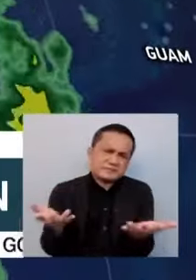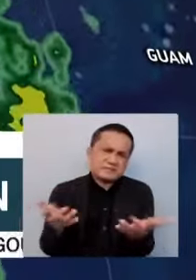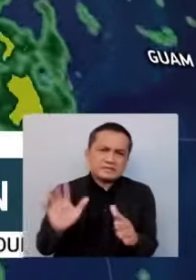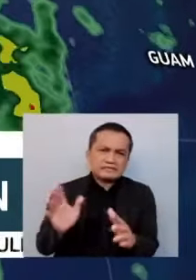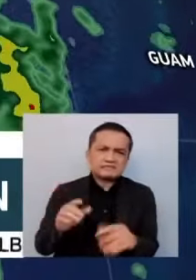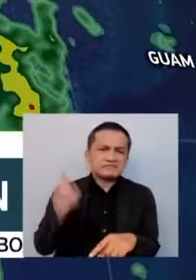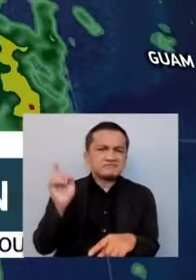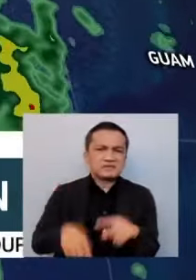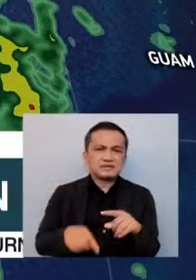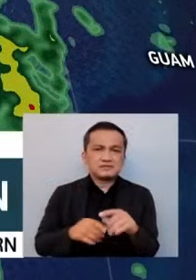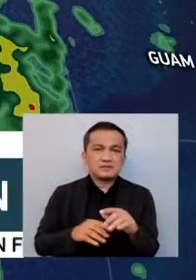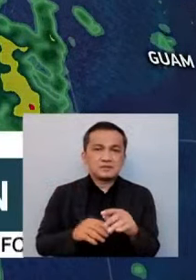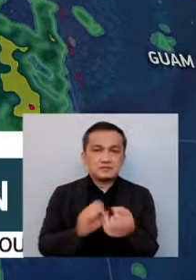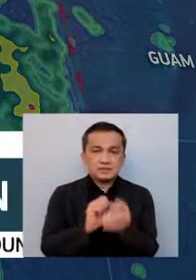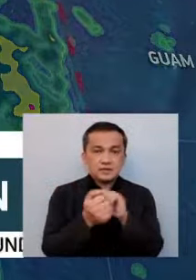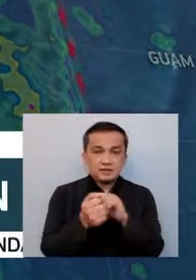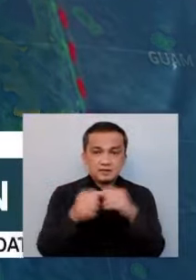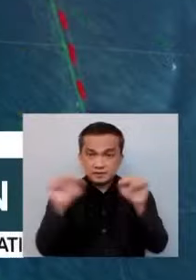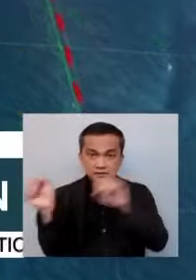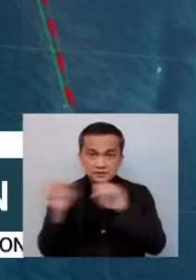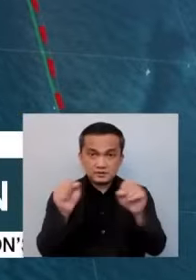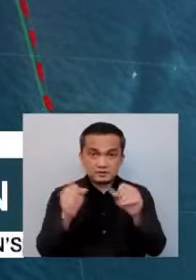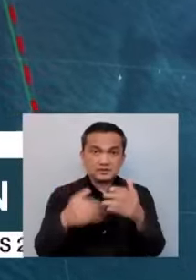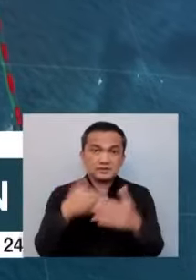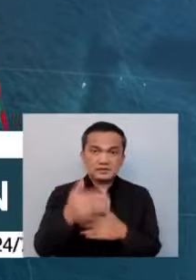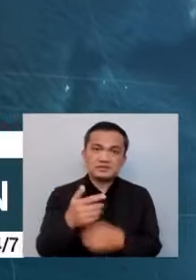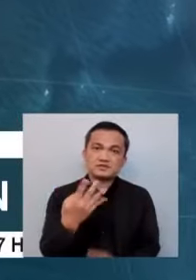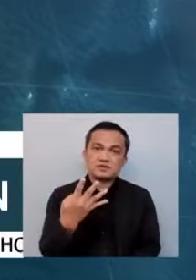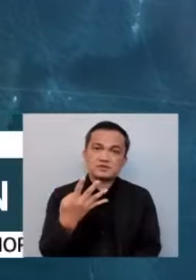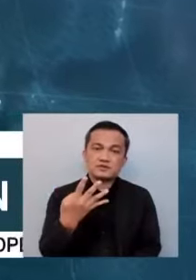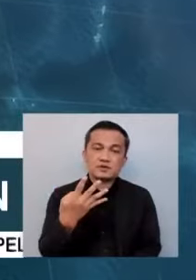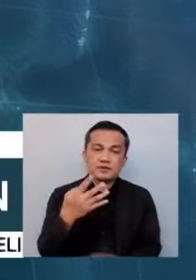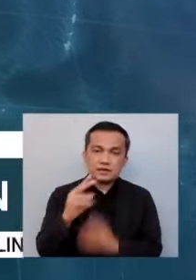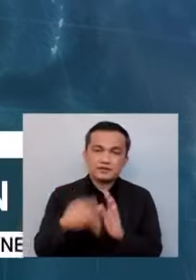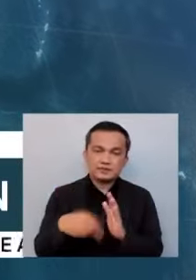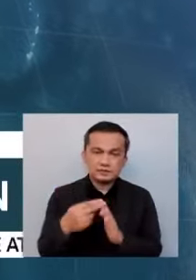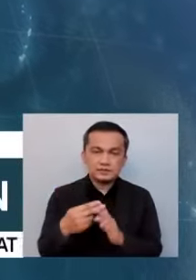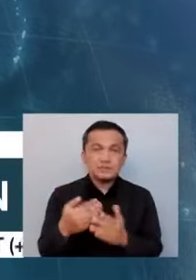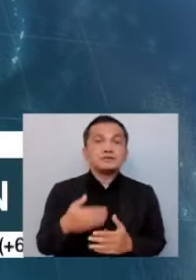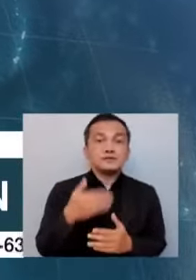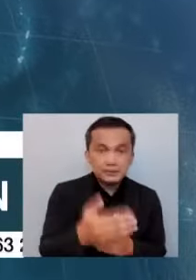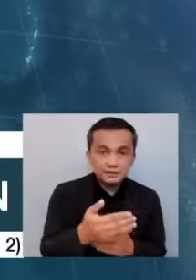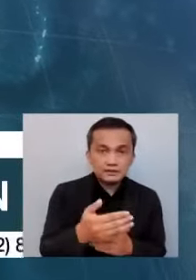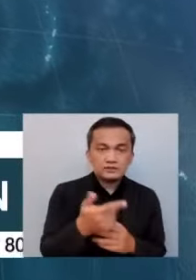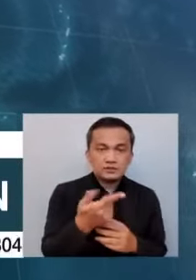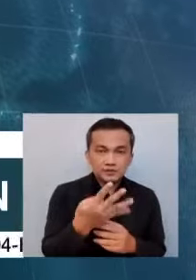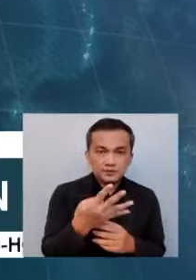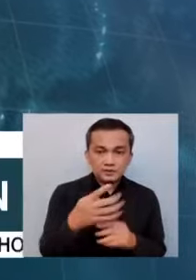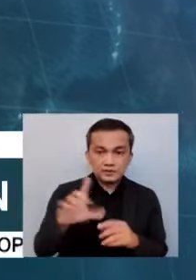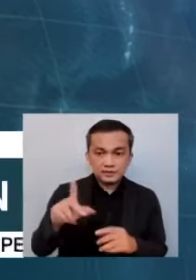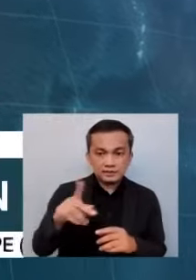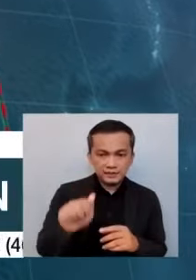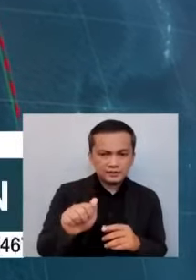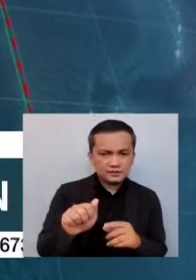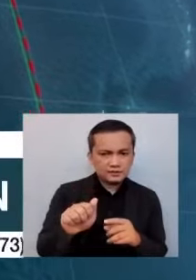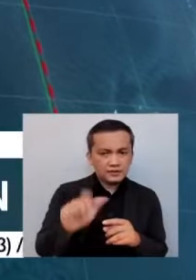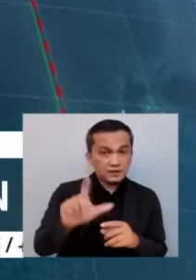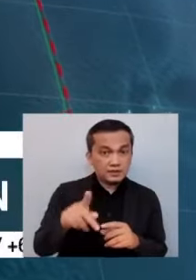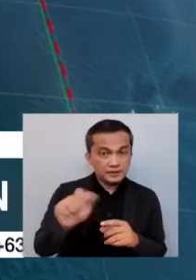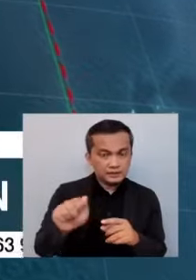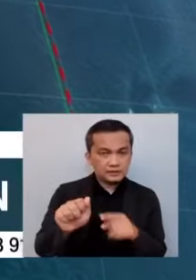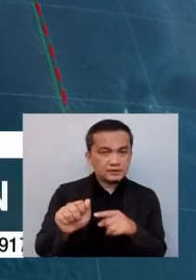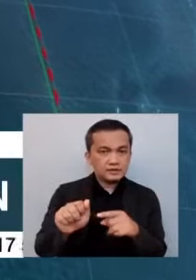a tropical cyclone within the next 24 hours. Then in the next 24 hours, this LPA, or low-pressure area, and